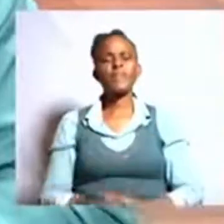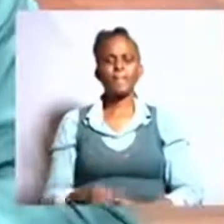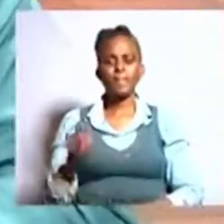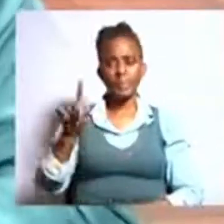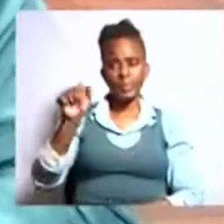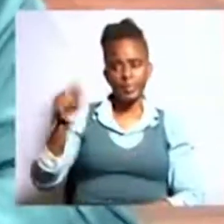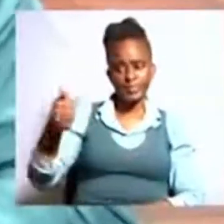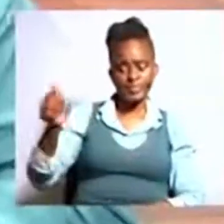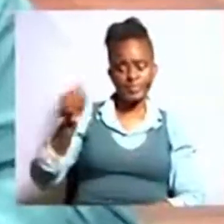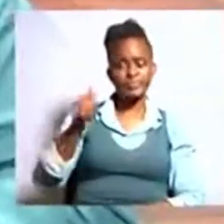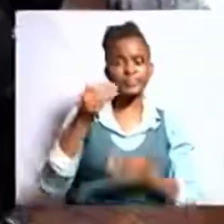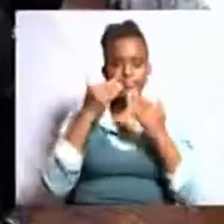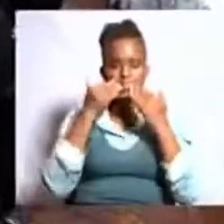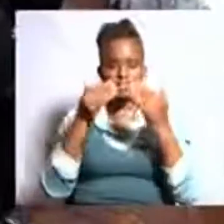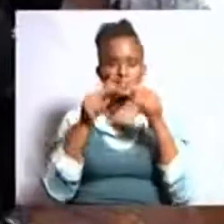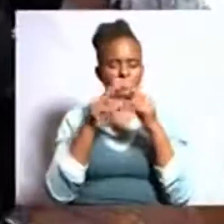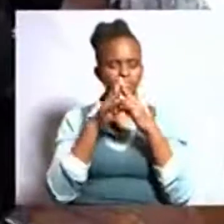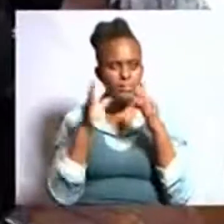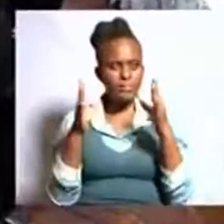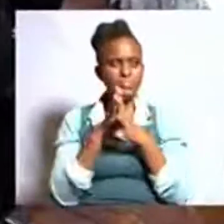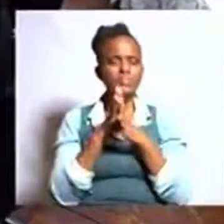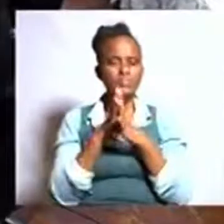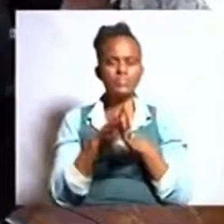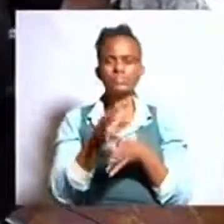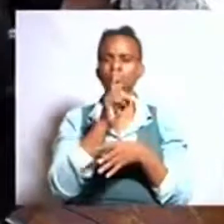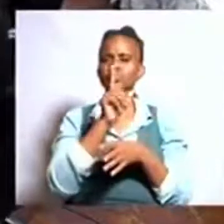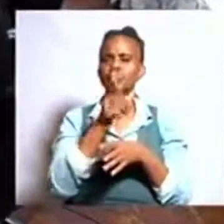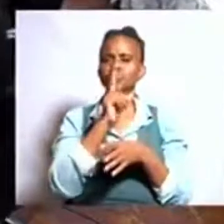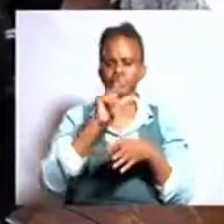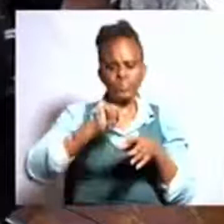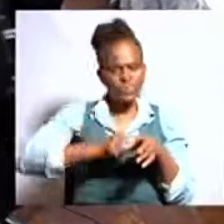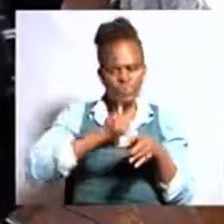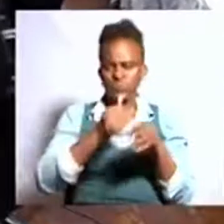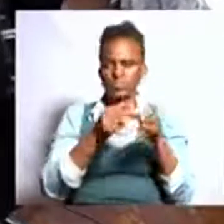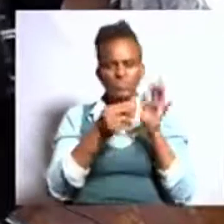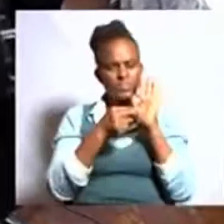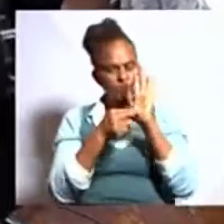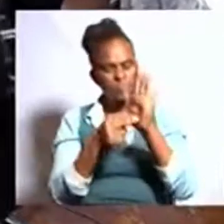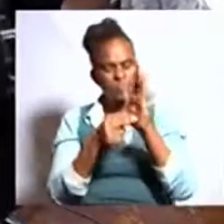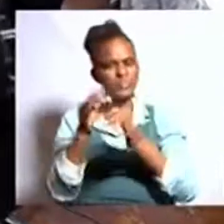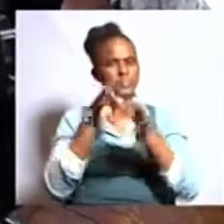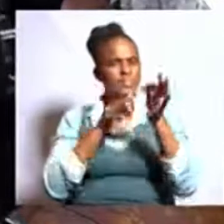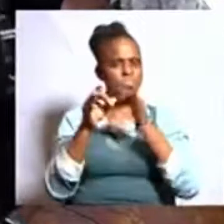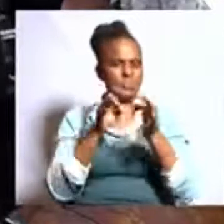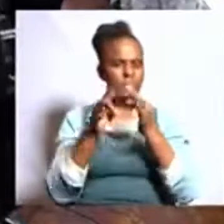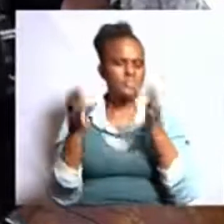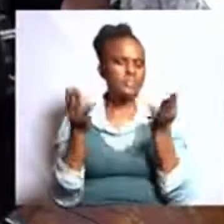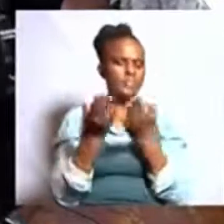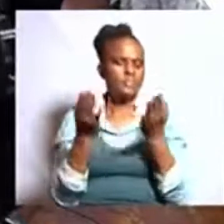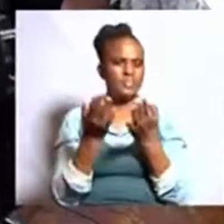question. Thank you very much. It is true, we did not indicate here, and